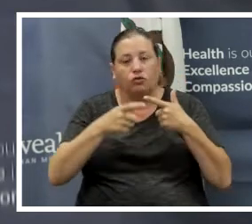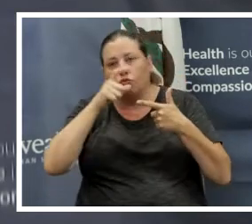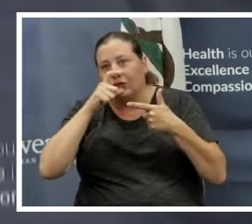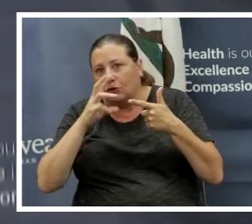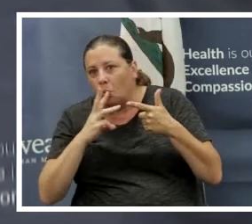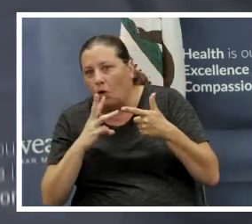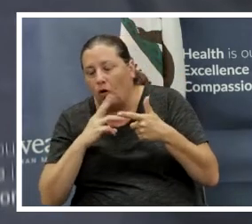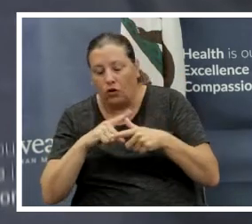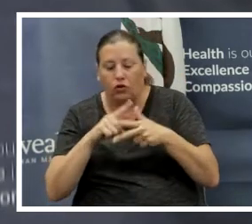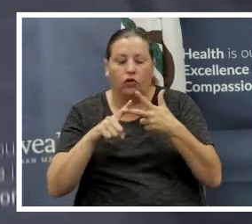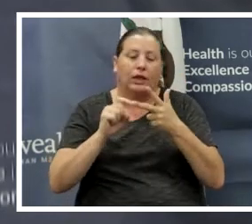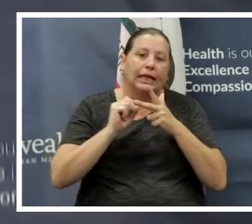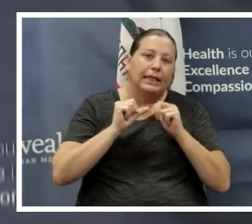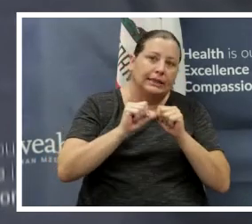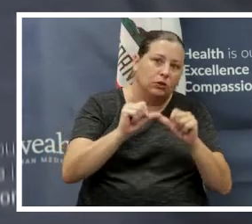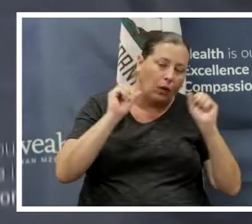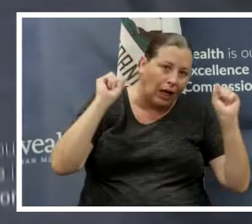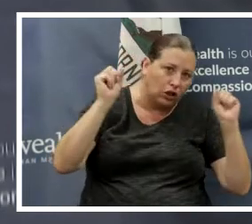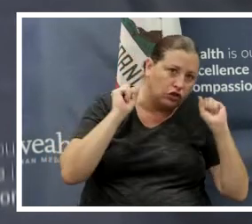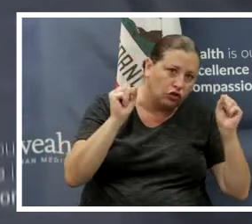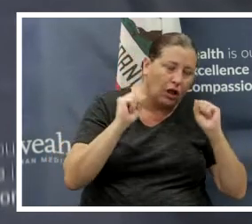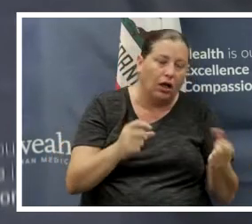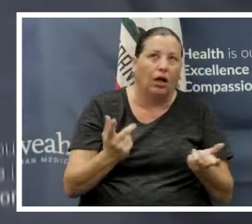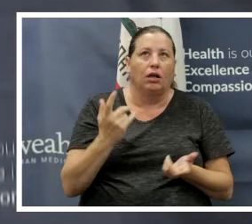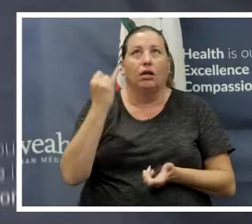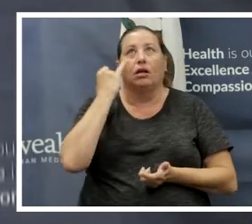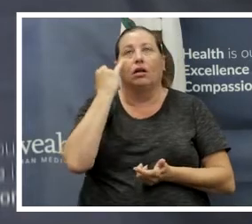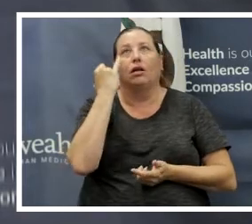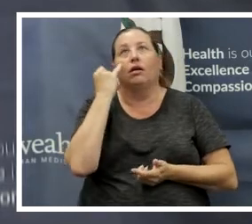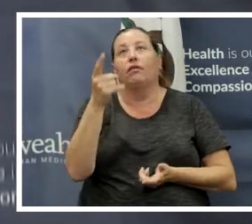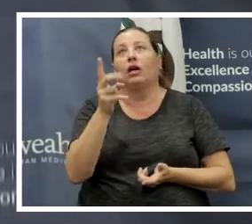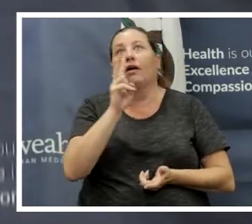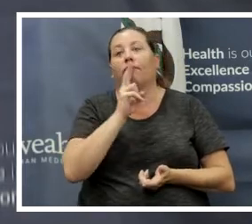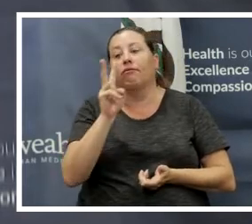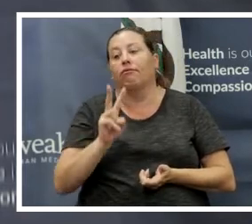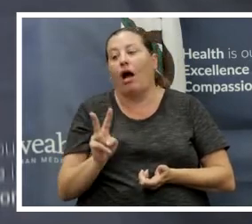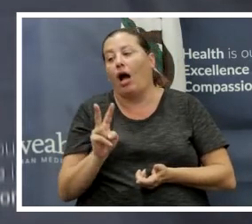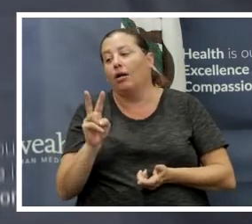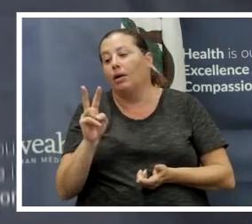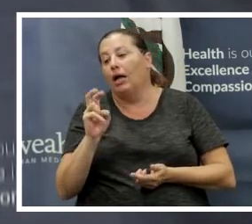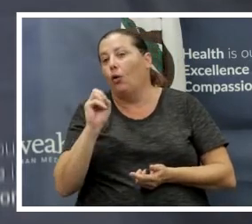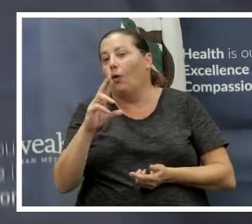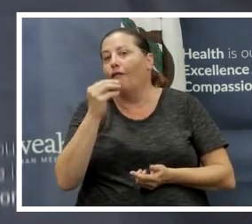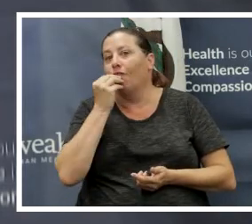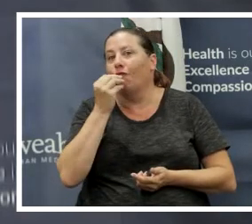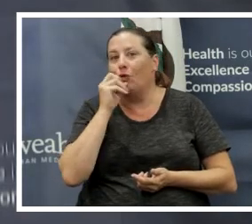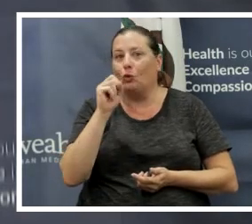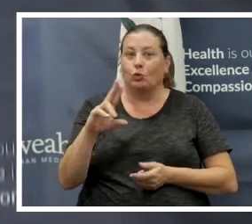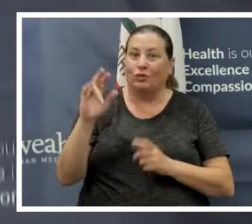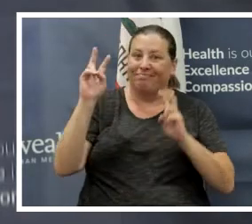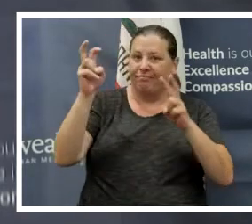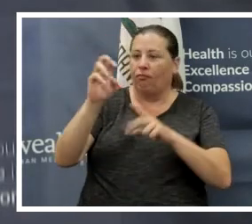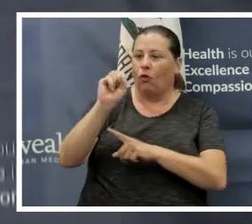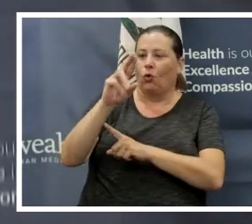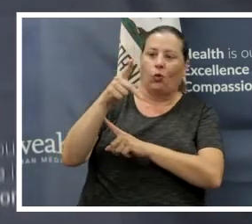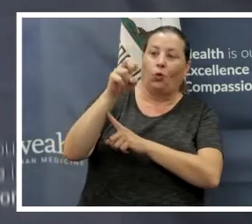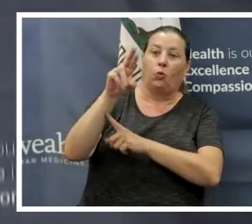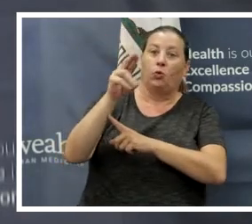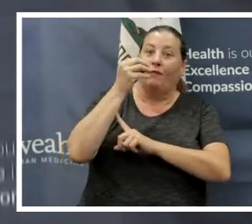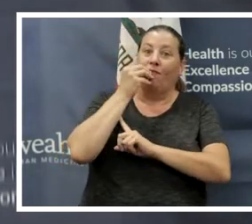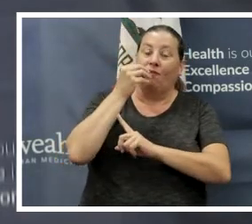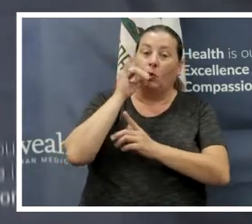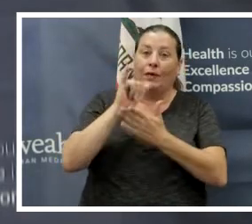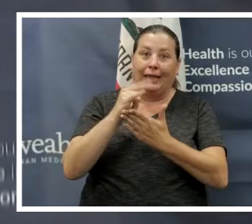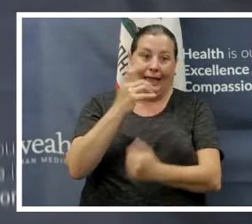exercise. If there are vitamins or foods that are more of those superfoods that really energize and